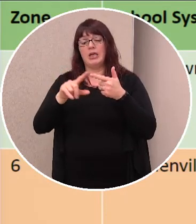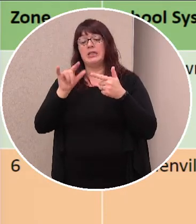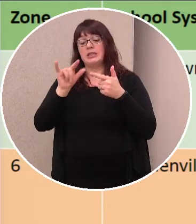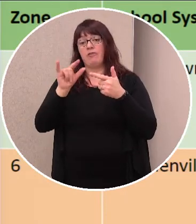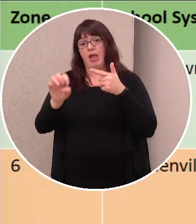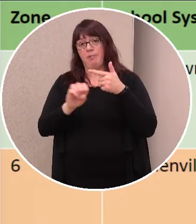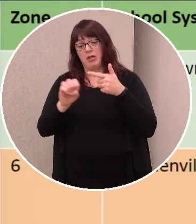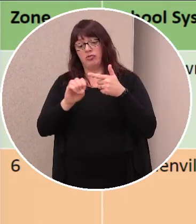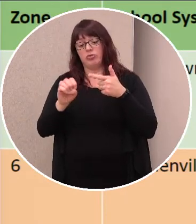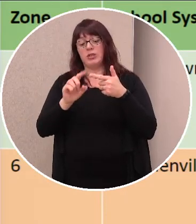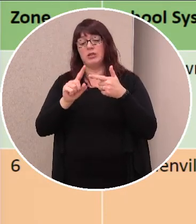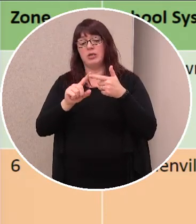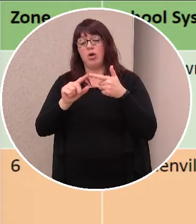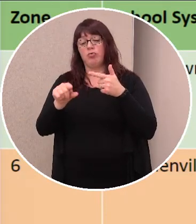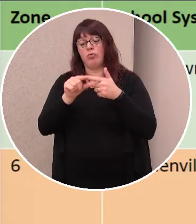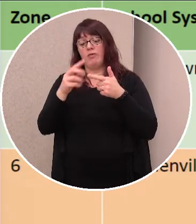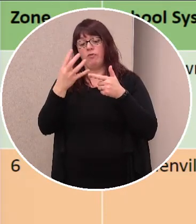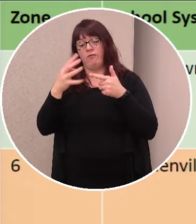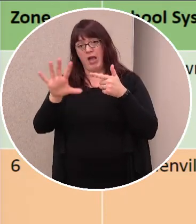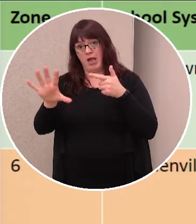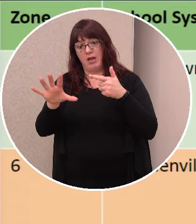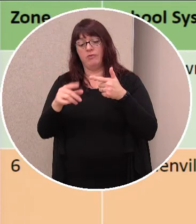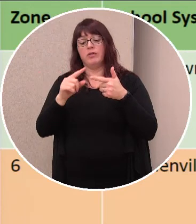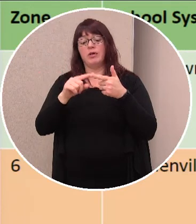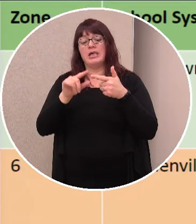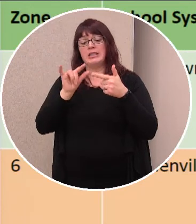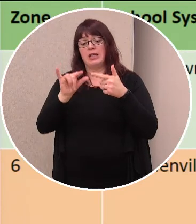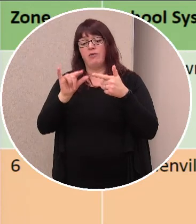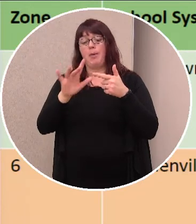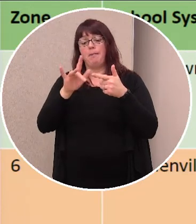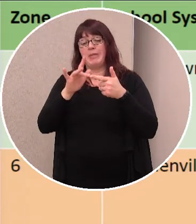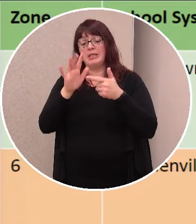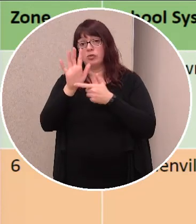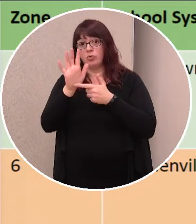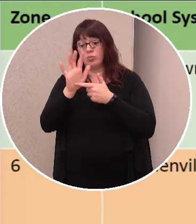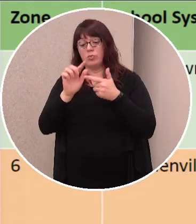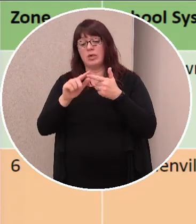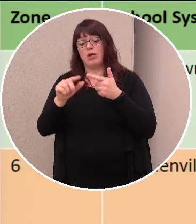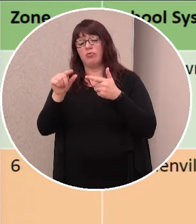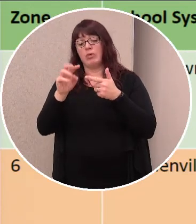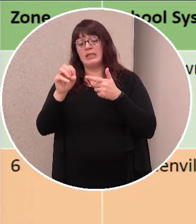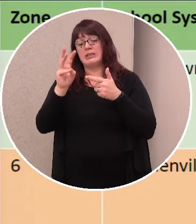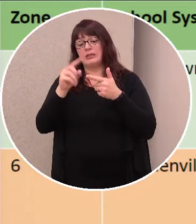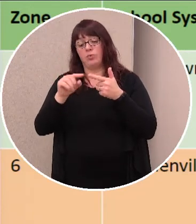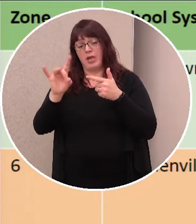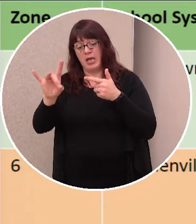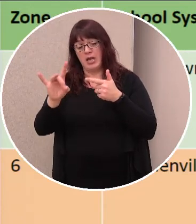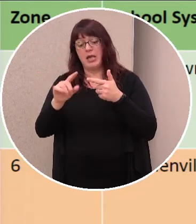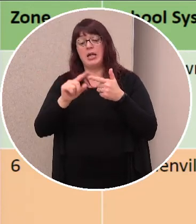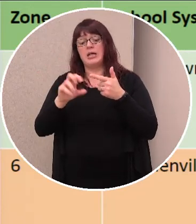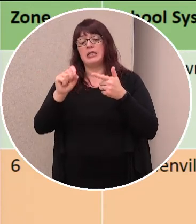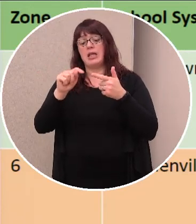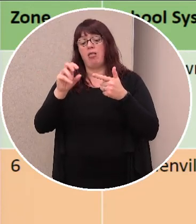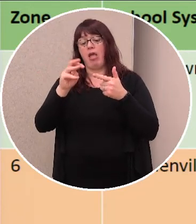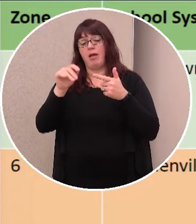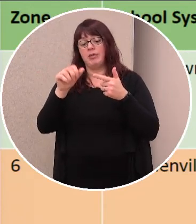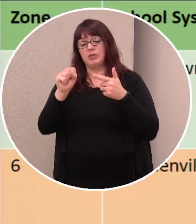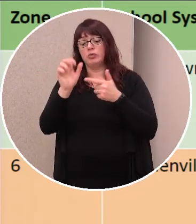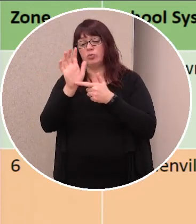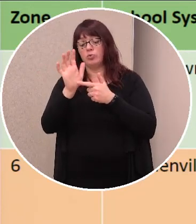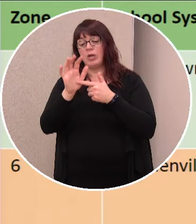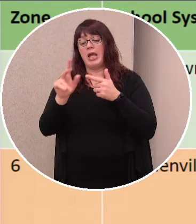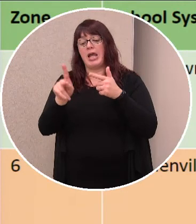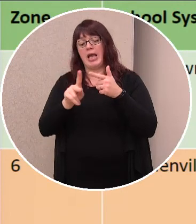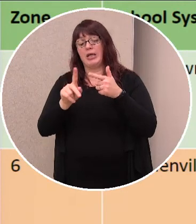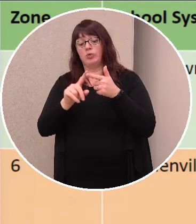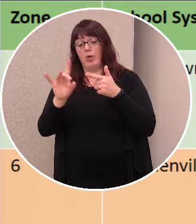Stephenville Elementary, grades 4 and 5, Stephenville Middle School, grades 6 to 8, St. Thomas Aquinas, grades